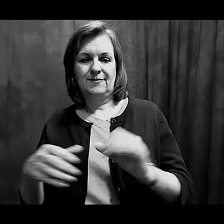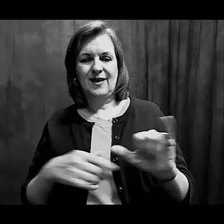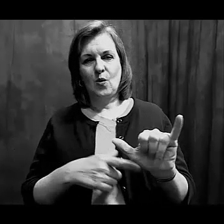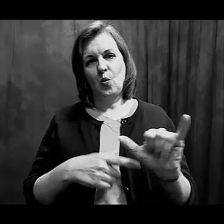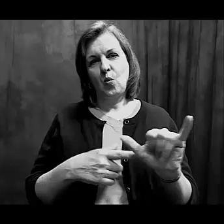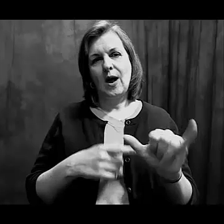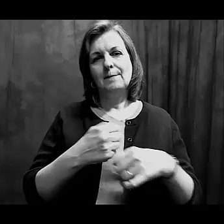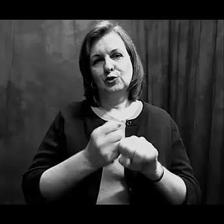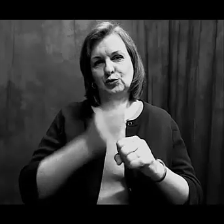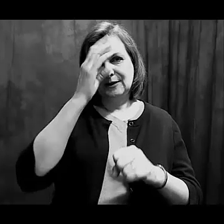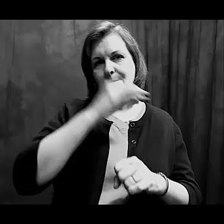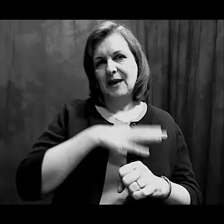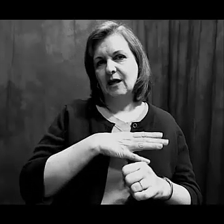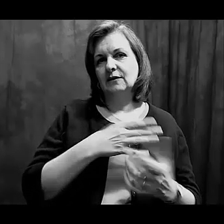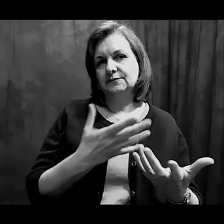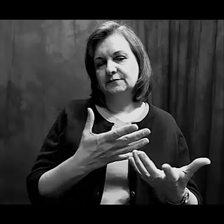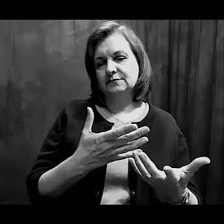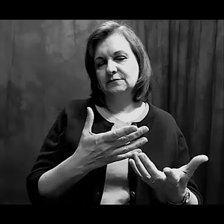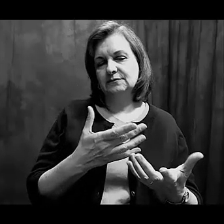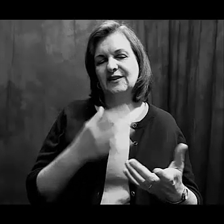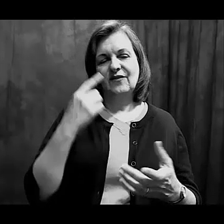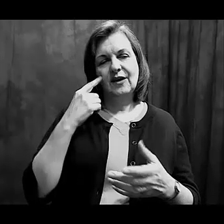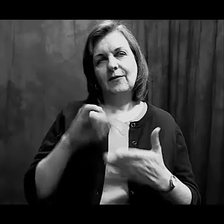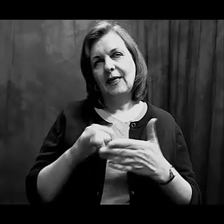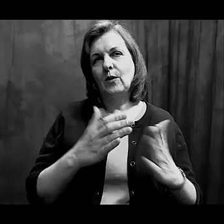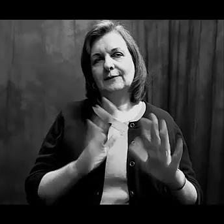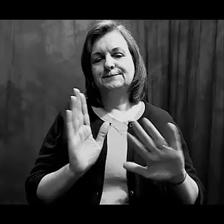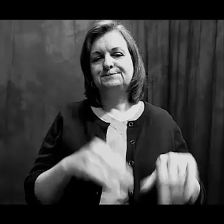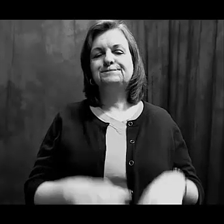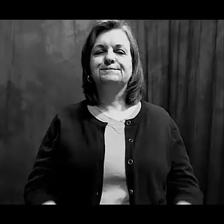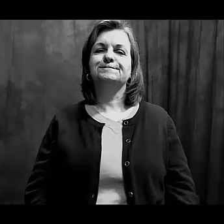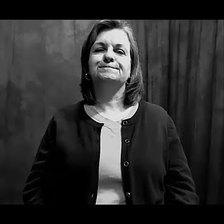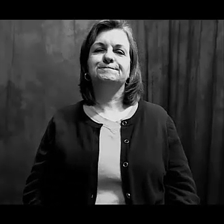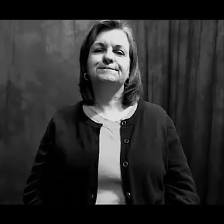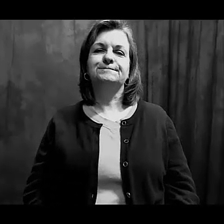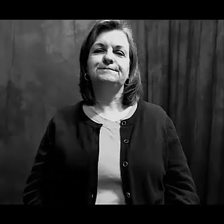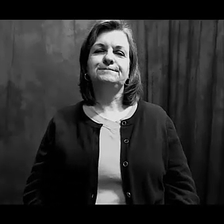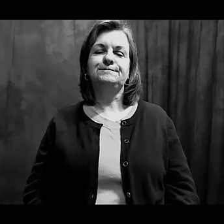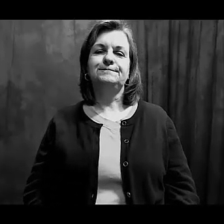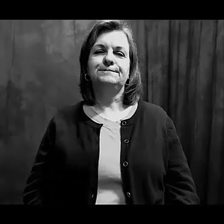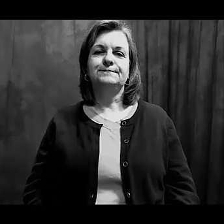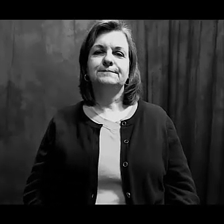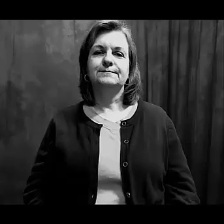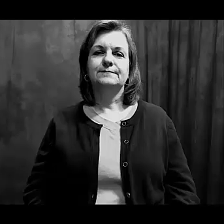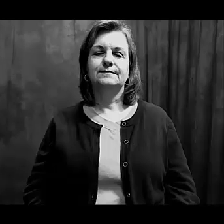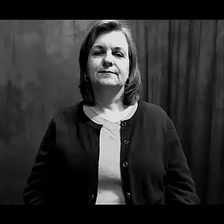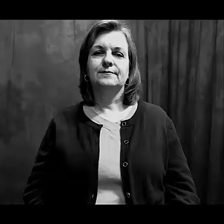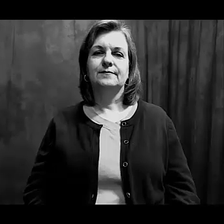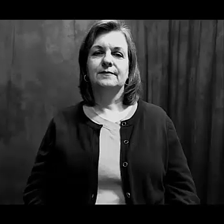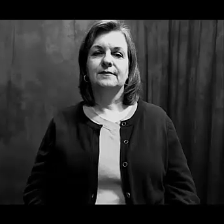Y chromosome. Y is what produces males. So if you want to think about it that way.